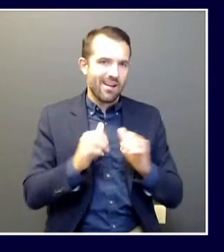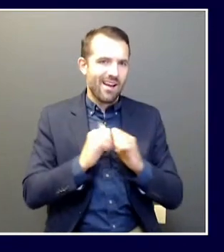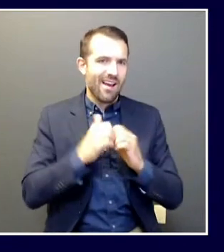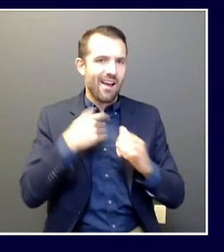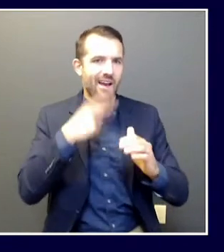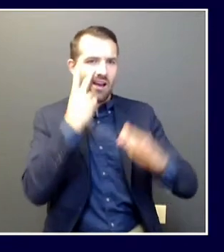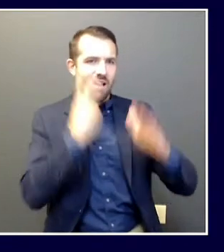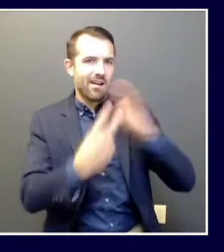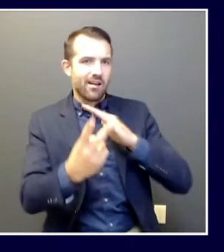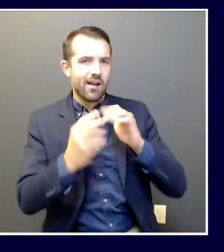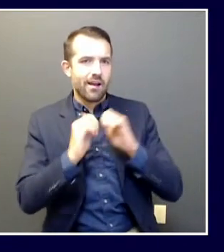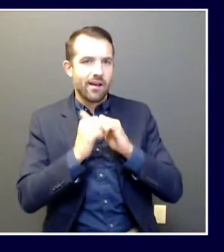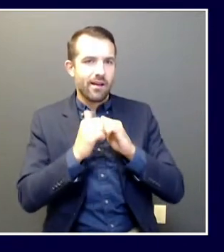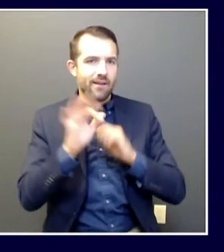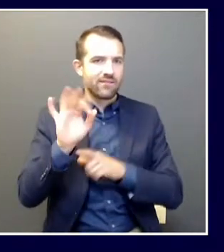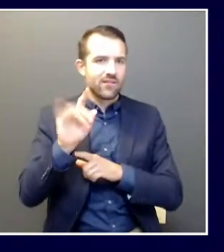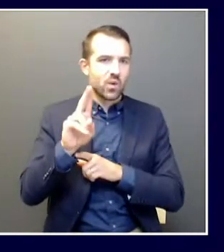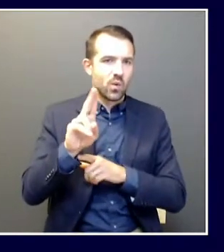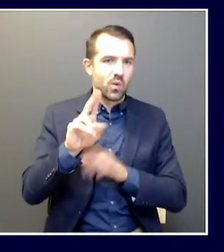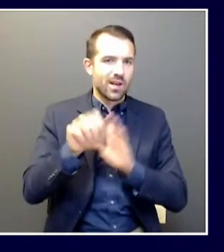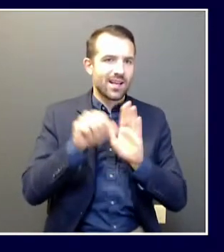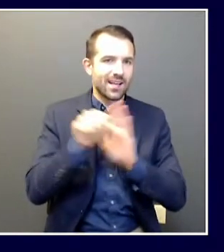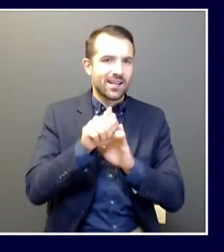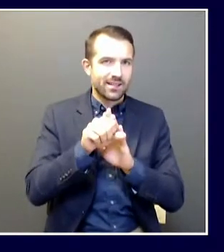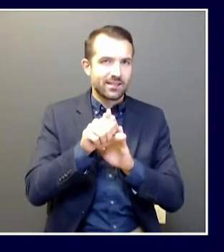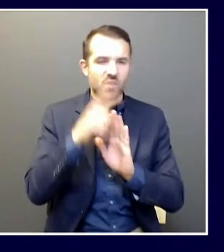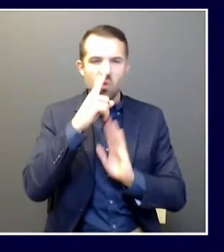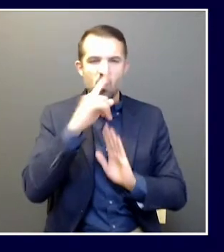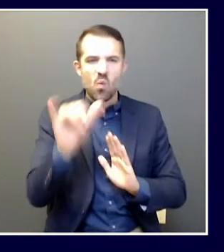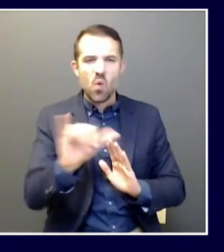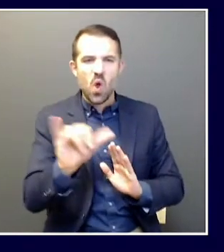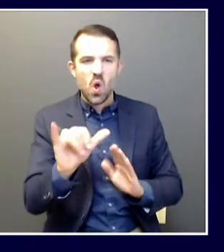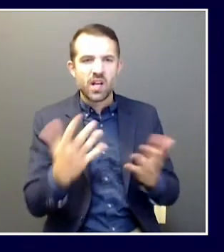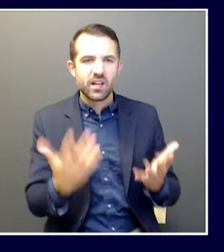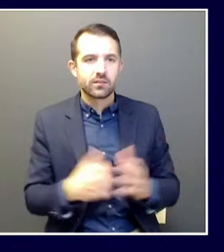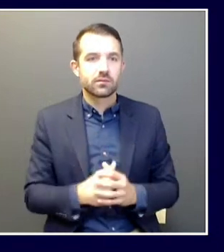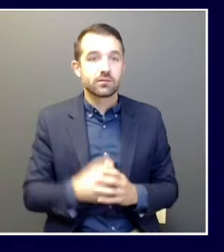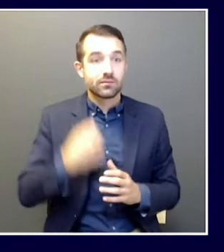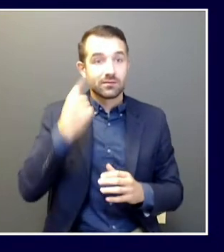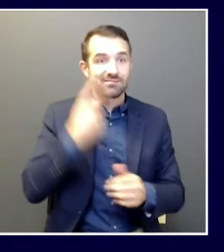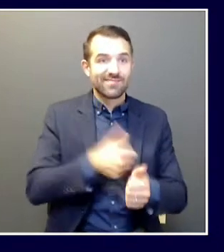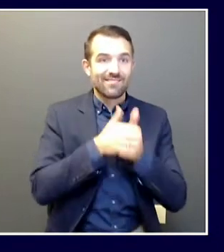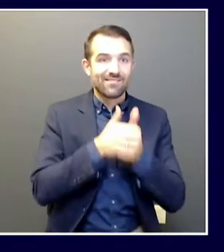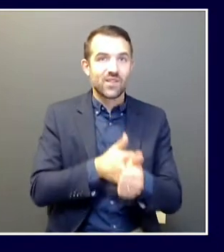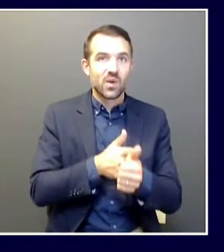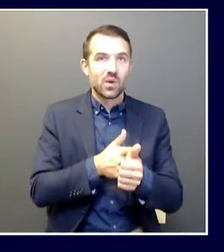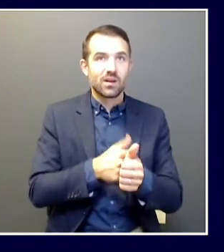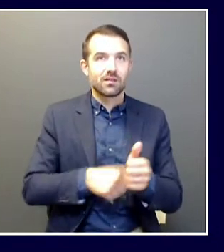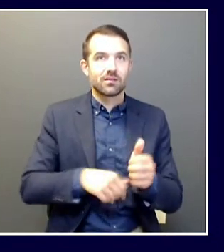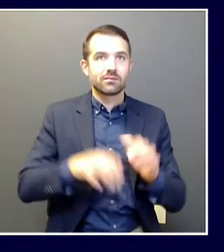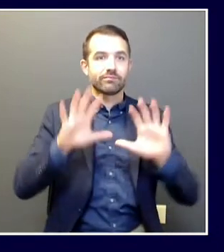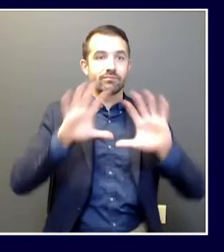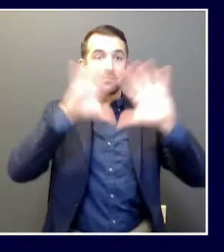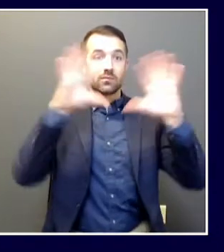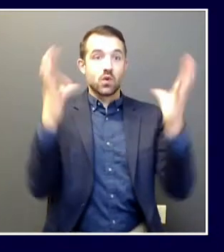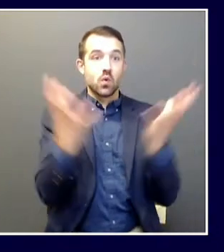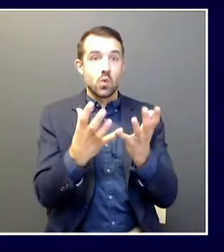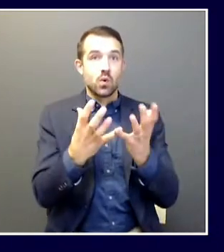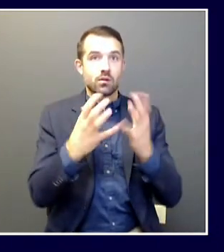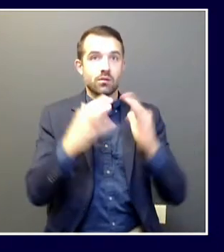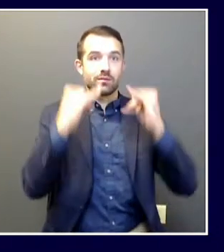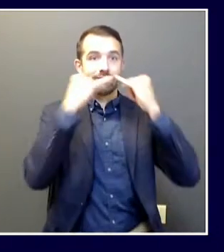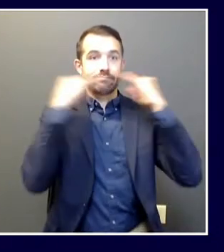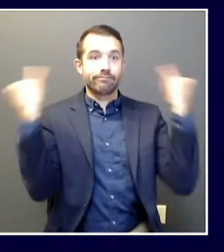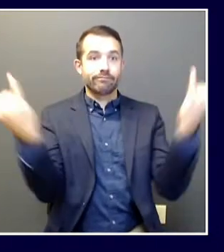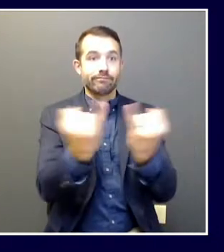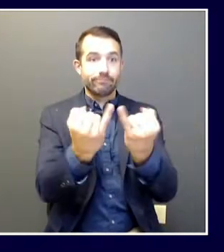least have an inkling, is based on the experience of Southern Hemispheric countries with their own flu, because the way that flu patterns